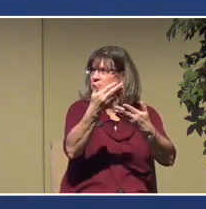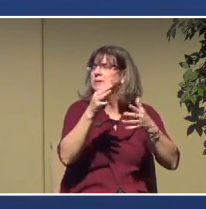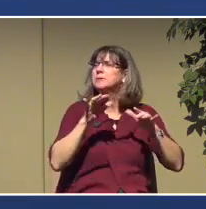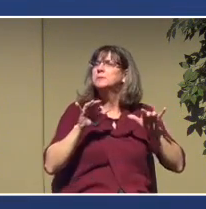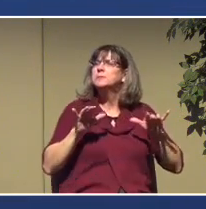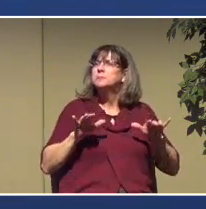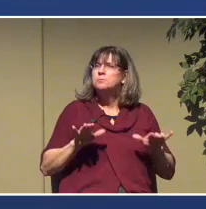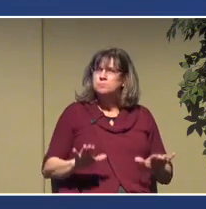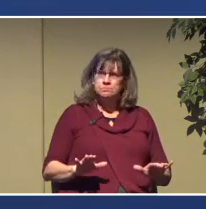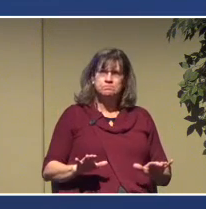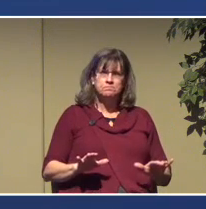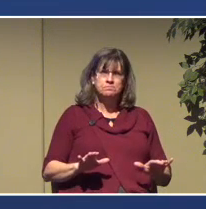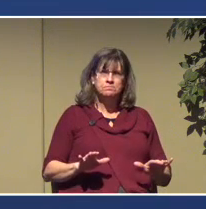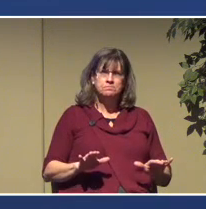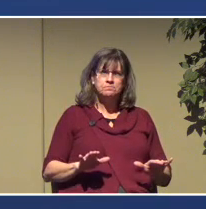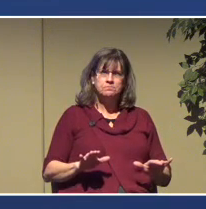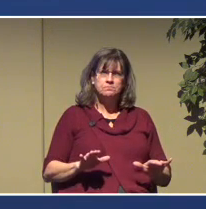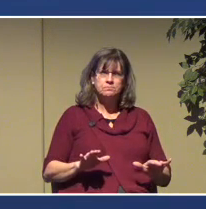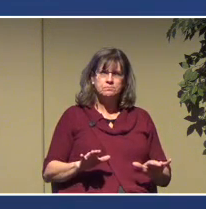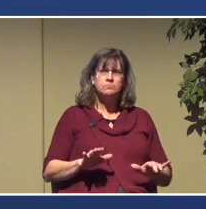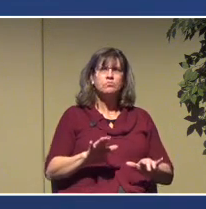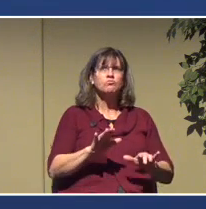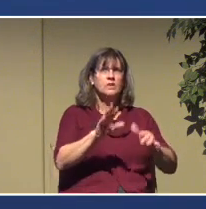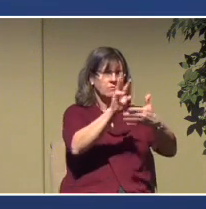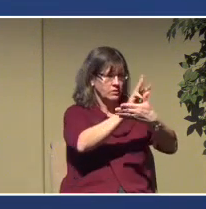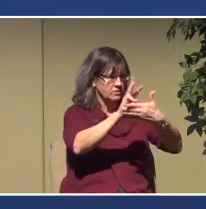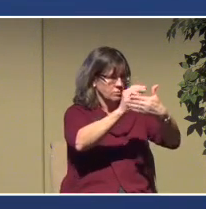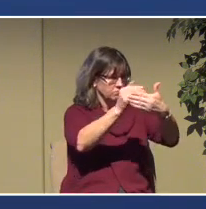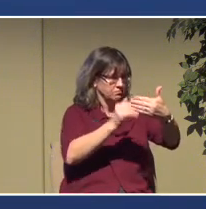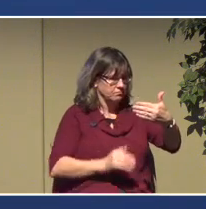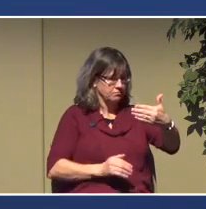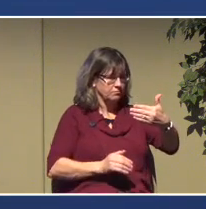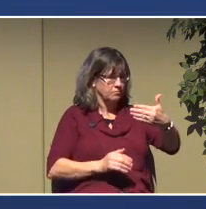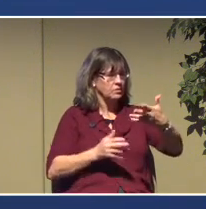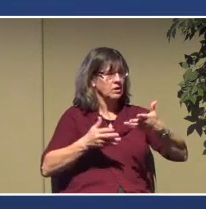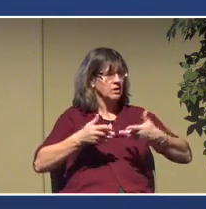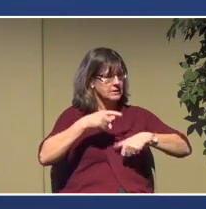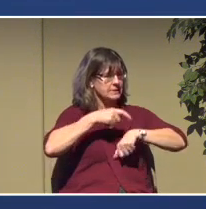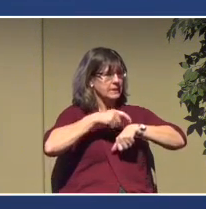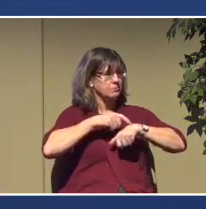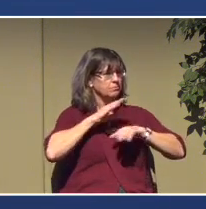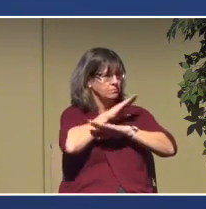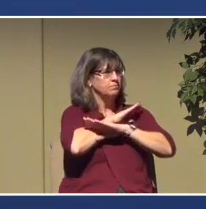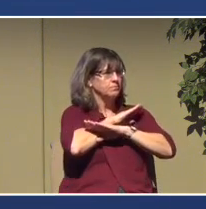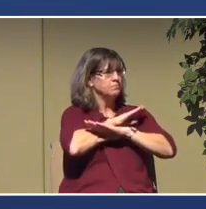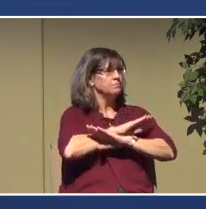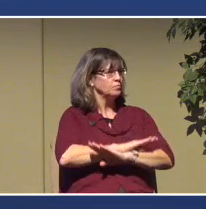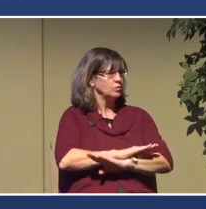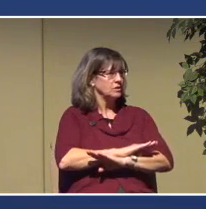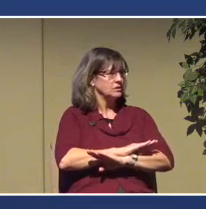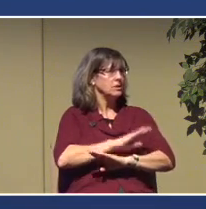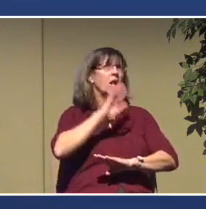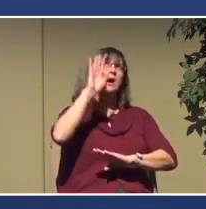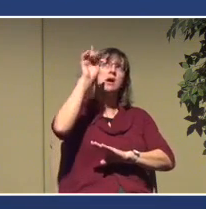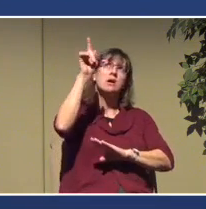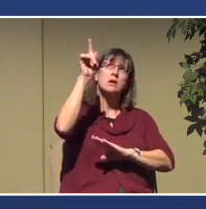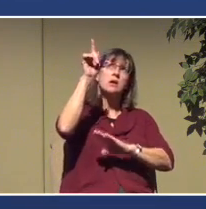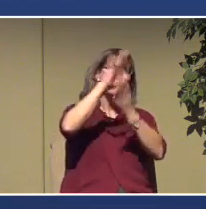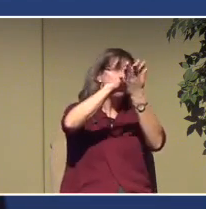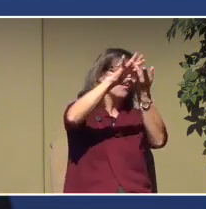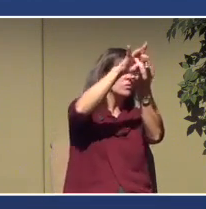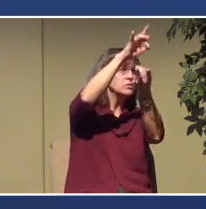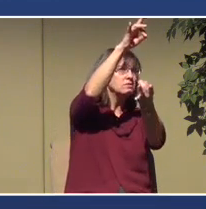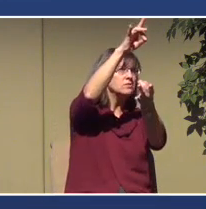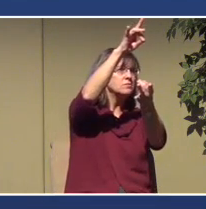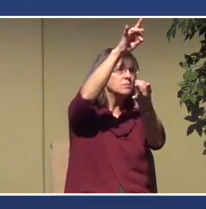Jesus, to let the Father, to let the Holy Spirit speak to our hearts. Speak to